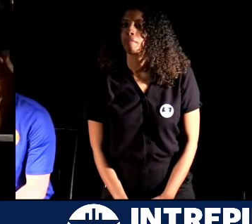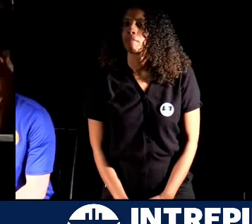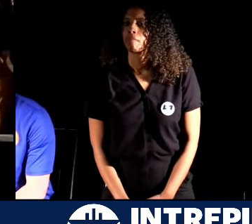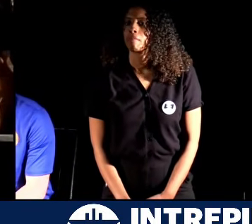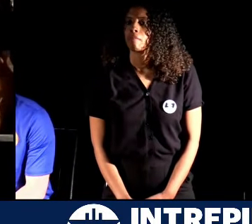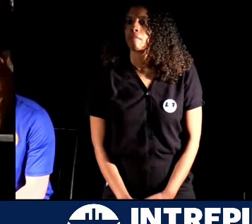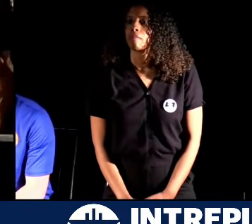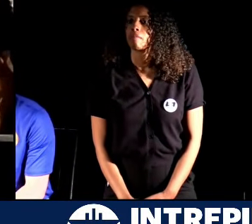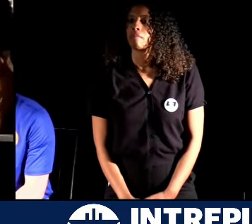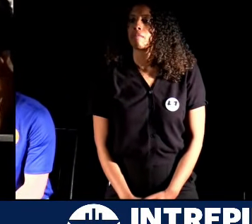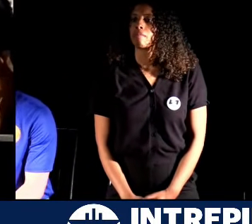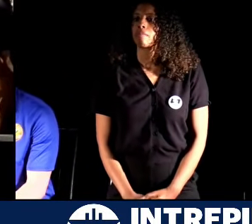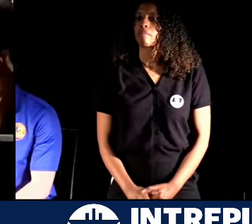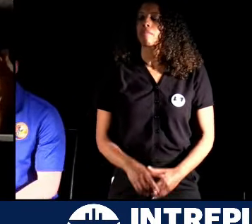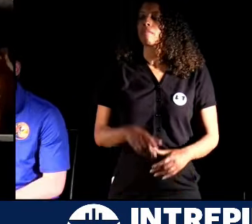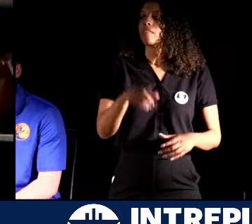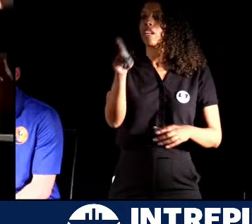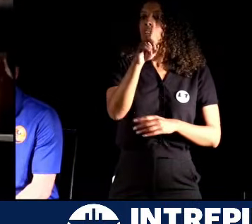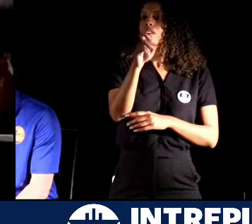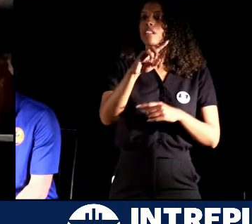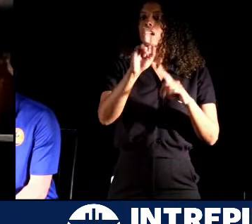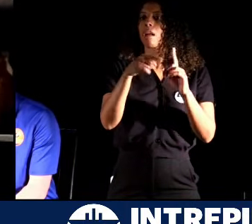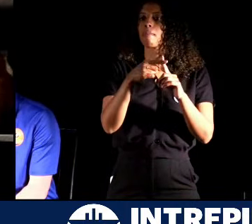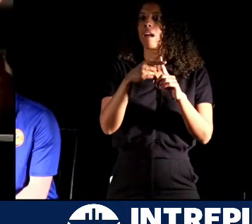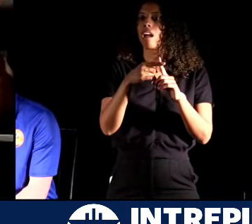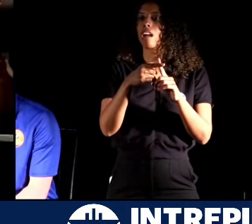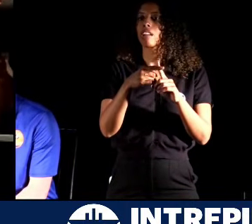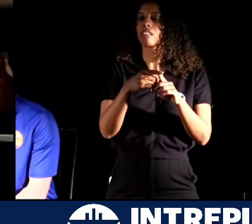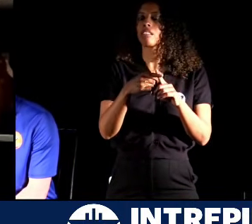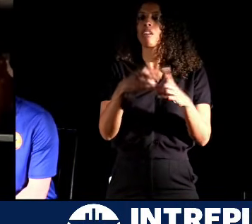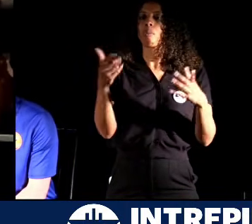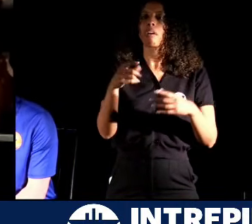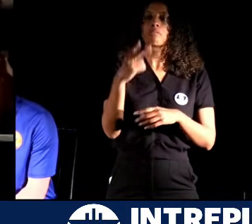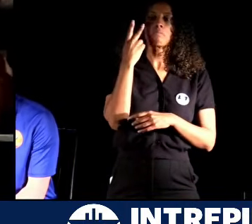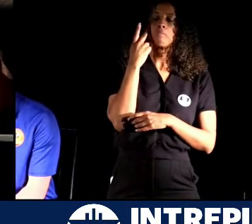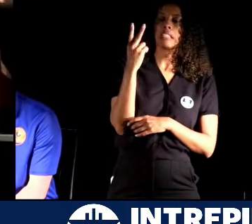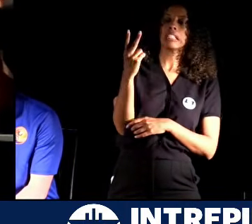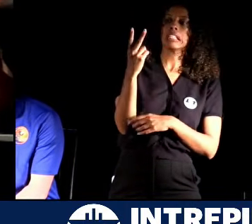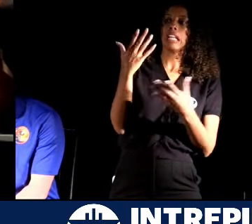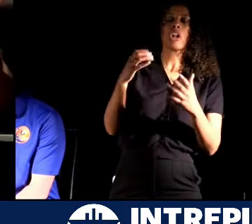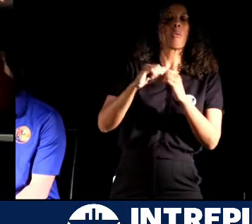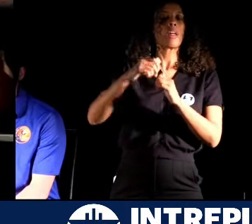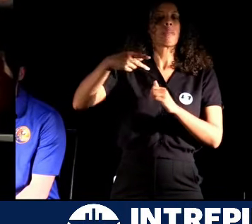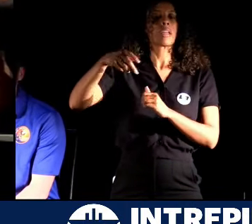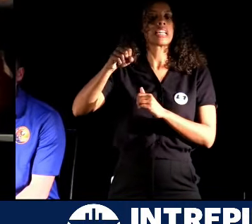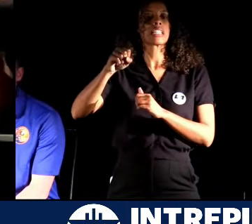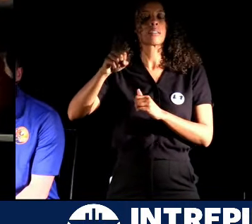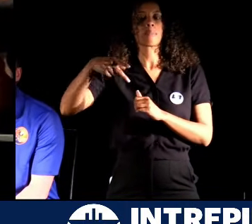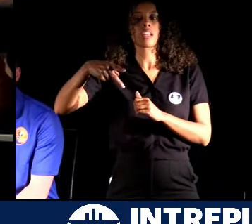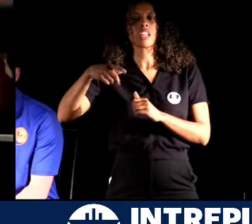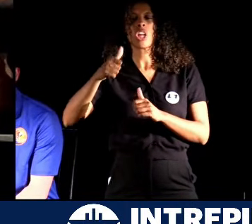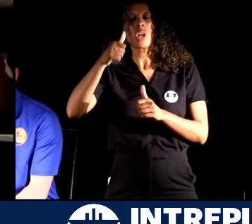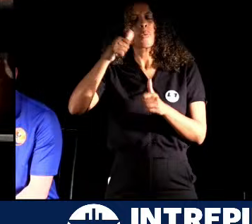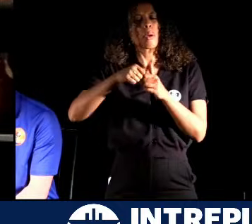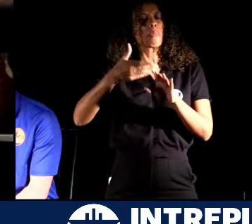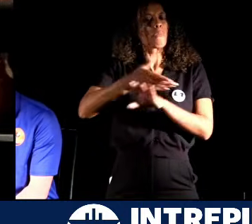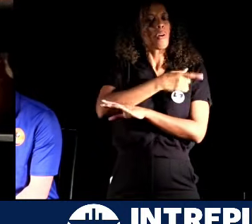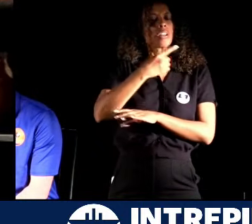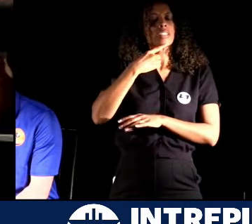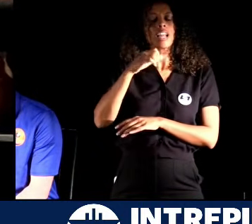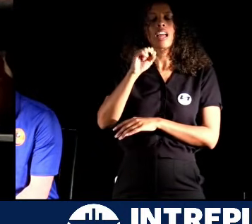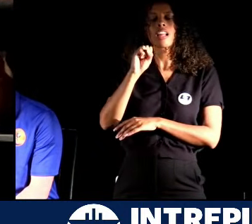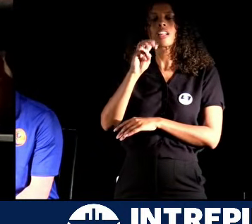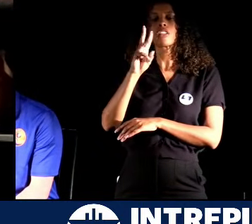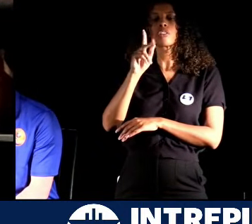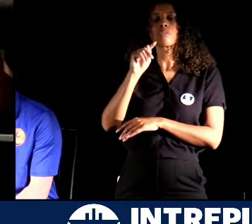So, practical question about what you've already observed with this probe. You mentioned the switchback phenomena and the